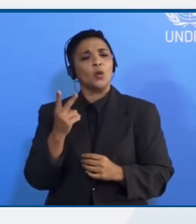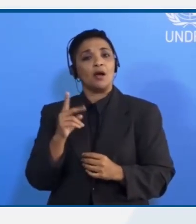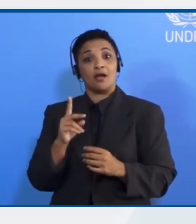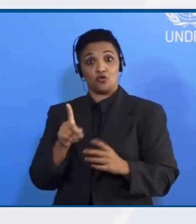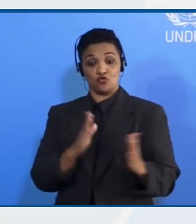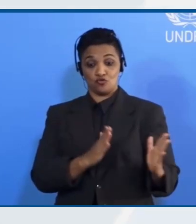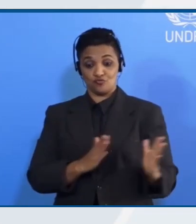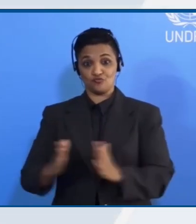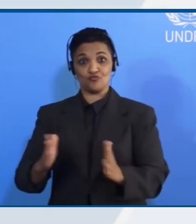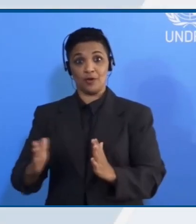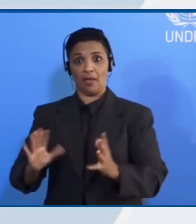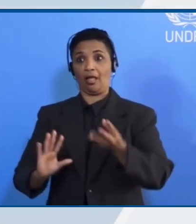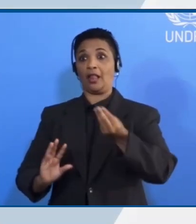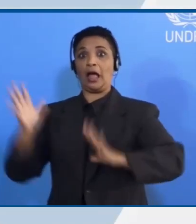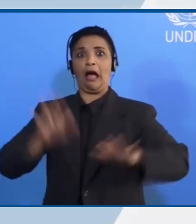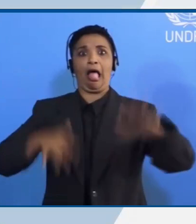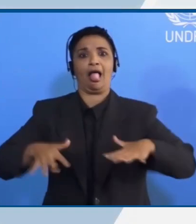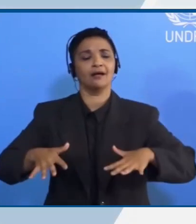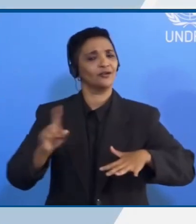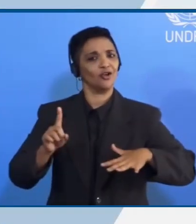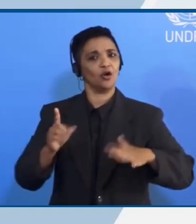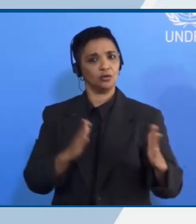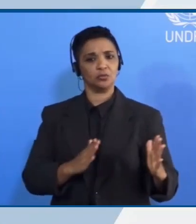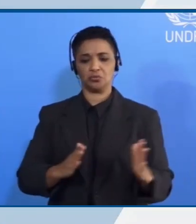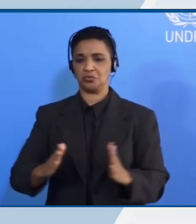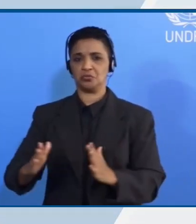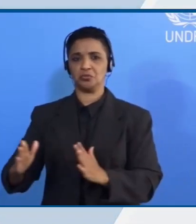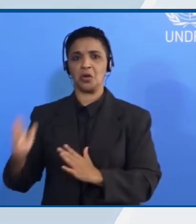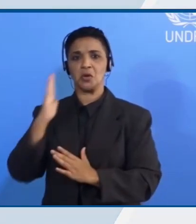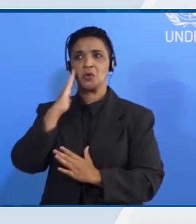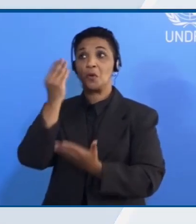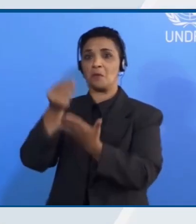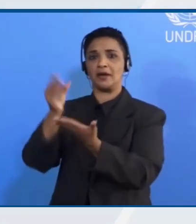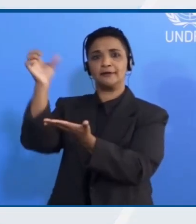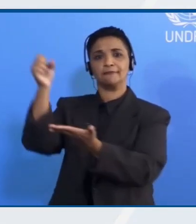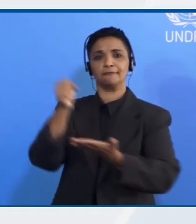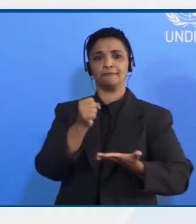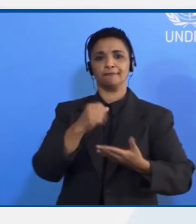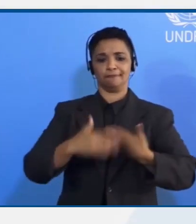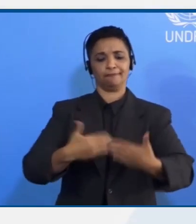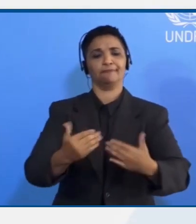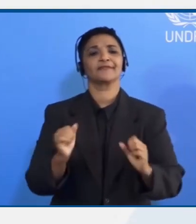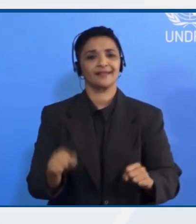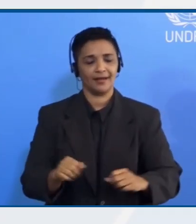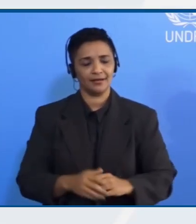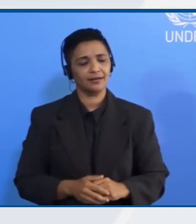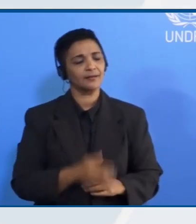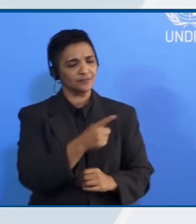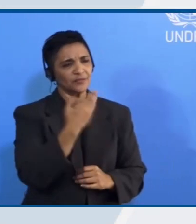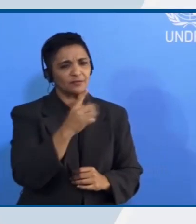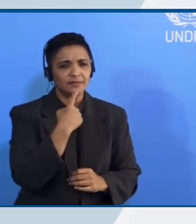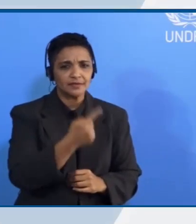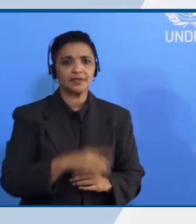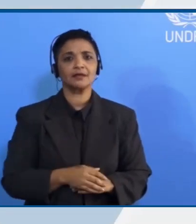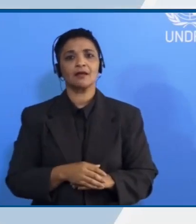you prepare, the better or easier access you could get, isn't it, to certain monies in certain moments of difficulty. You've mentioned already